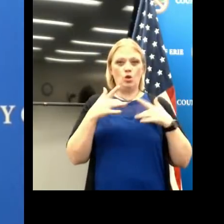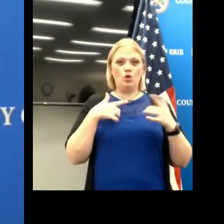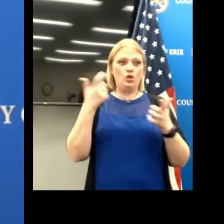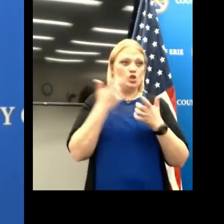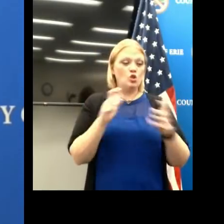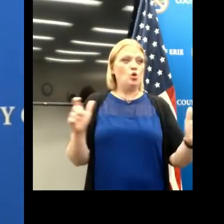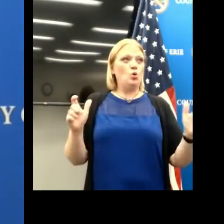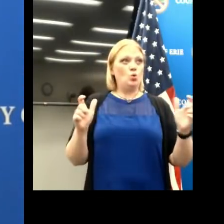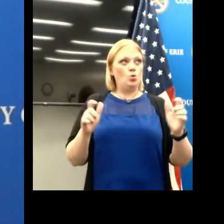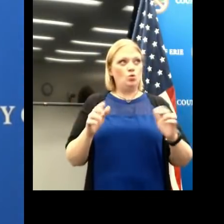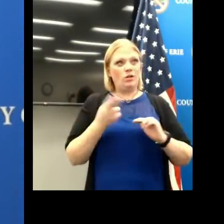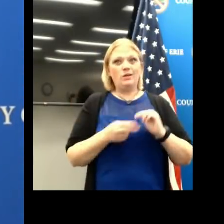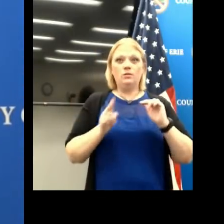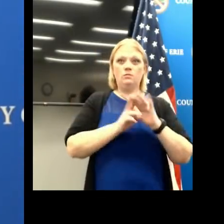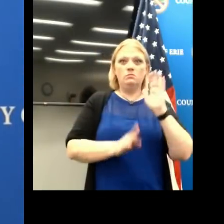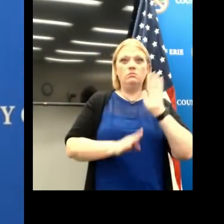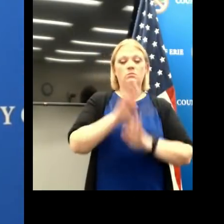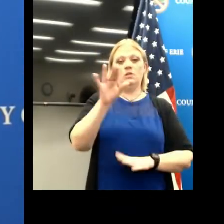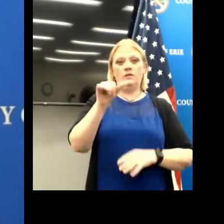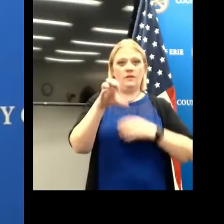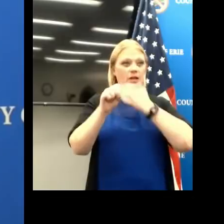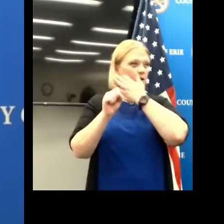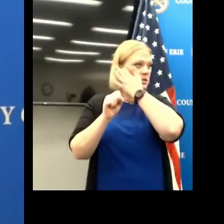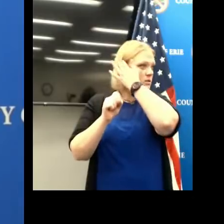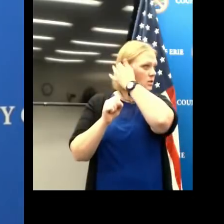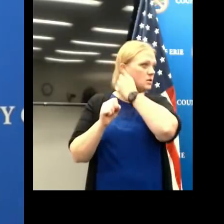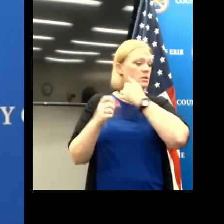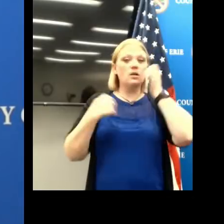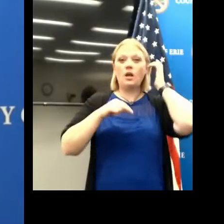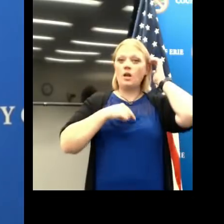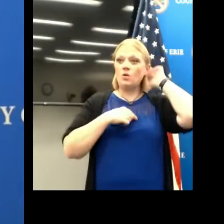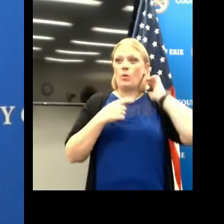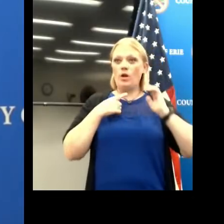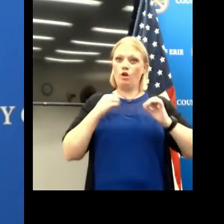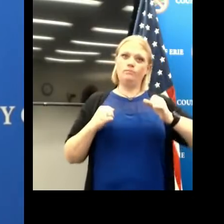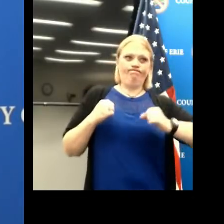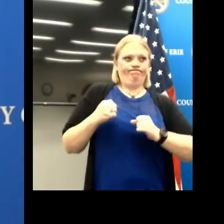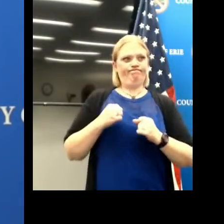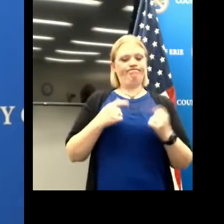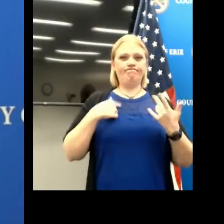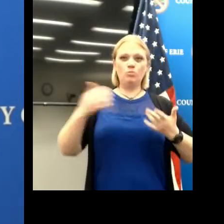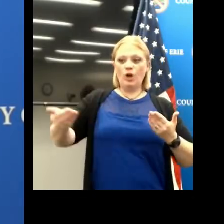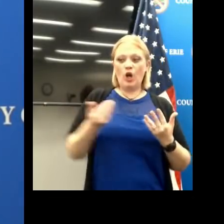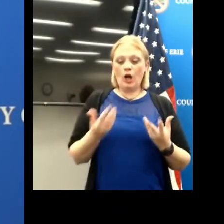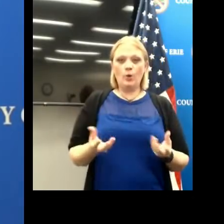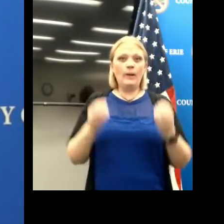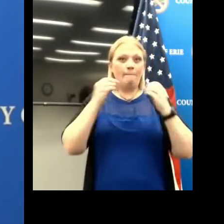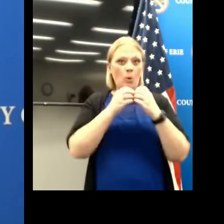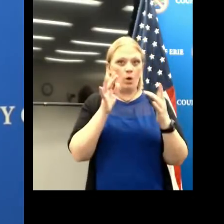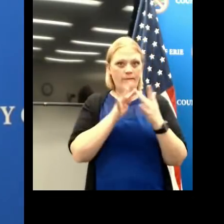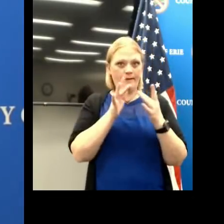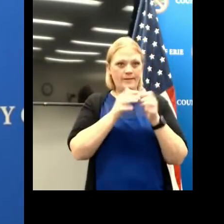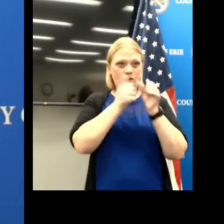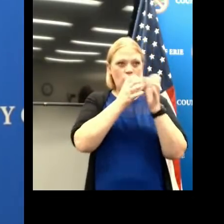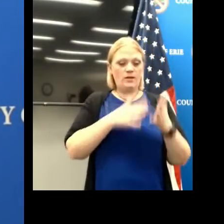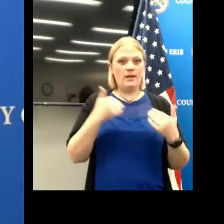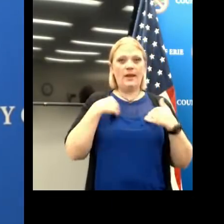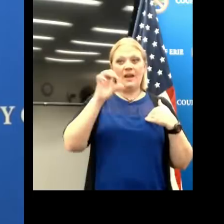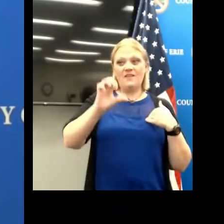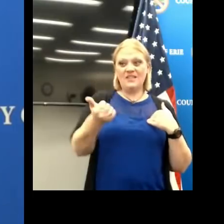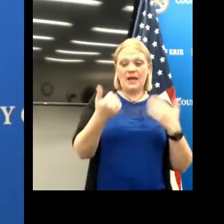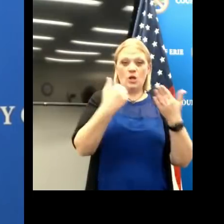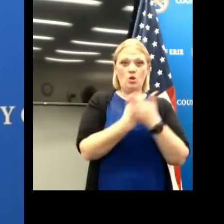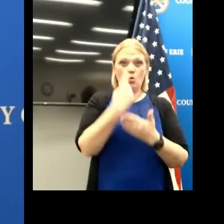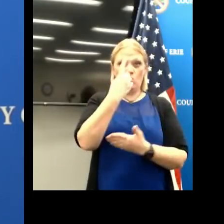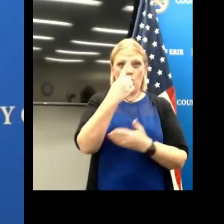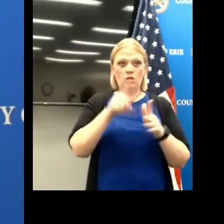as you mentioned, and so we're stepping up. We're hiring more contact tracers. We had 10 new tracers start this week, and we're having more